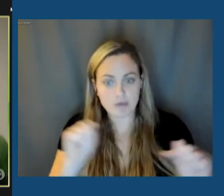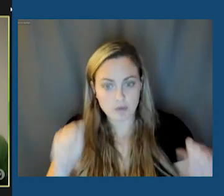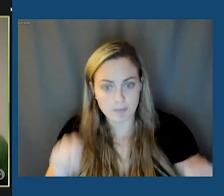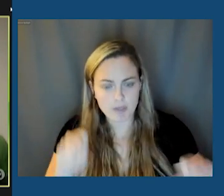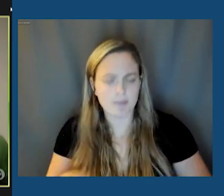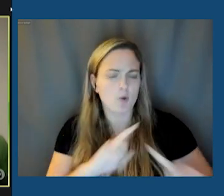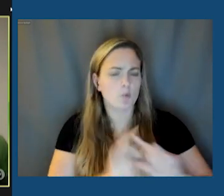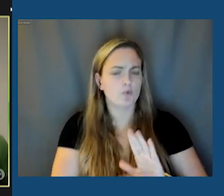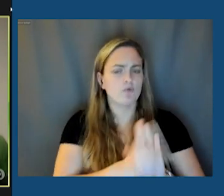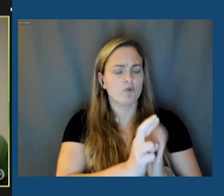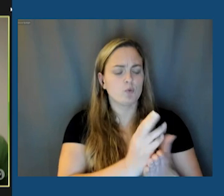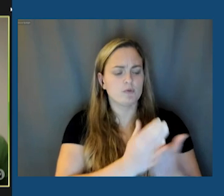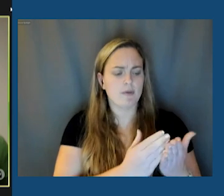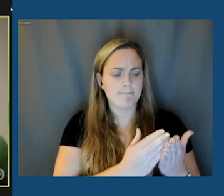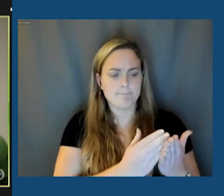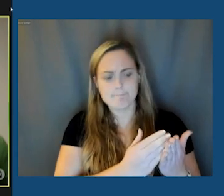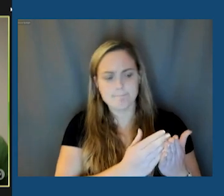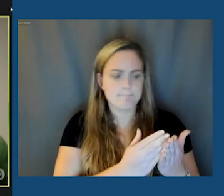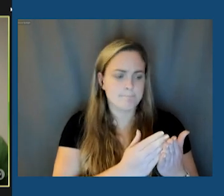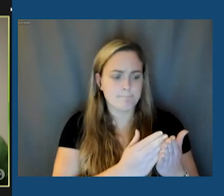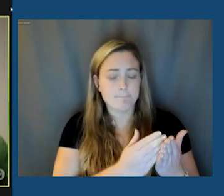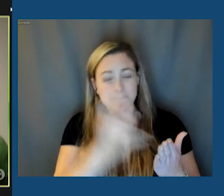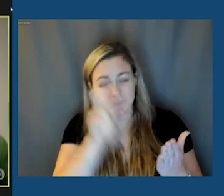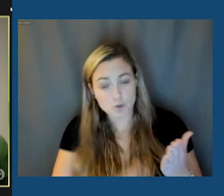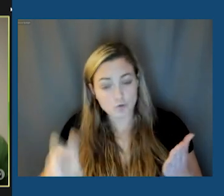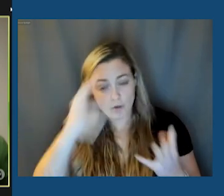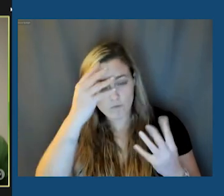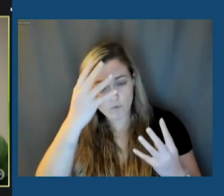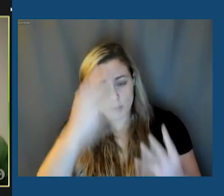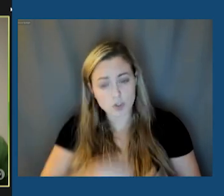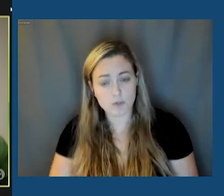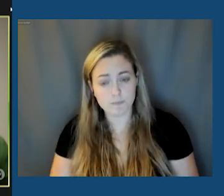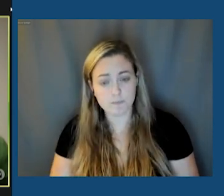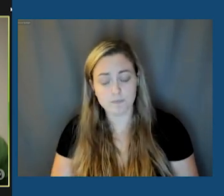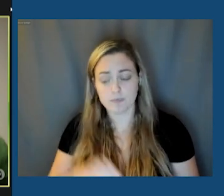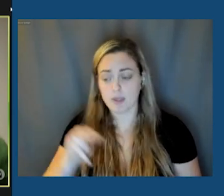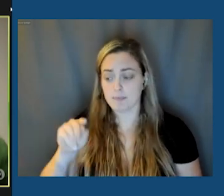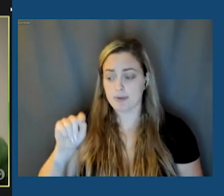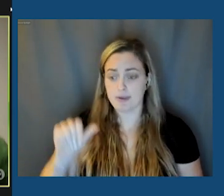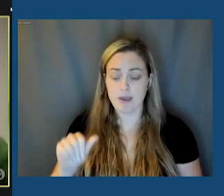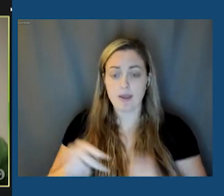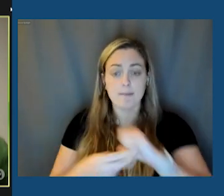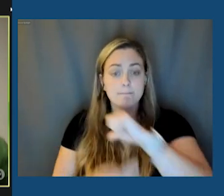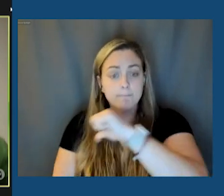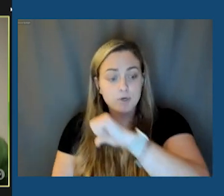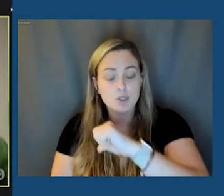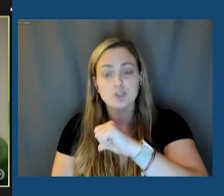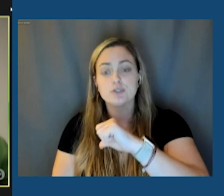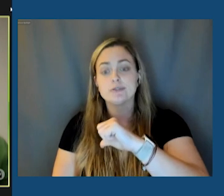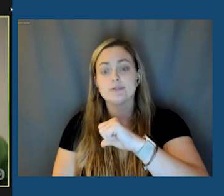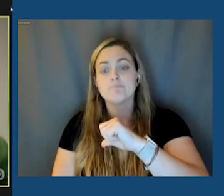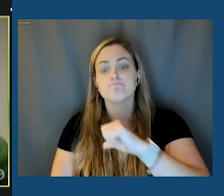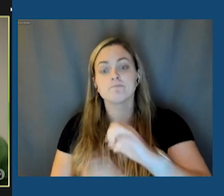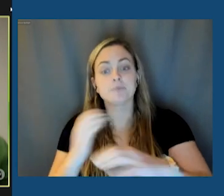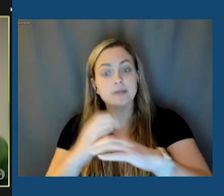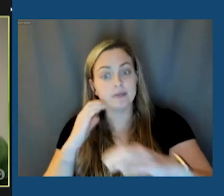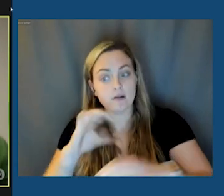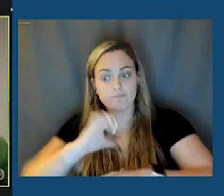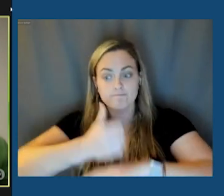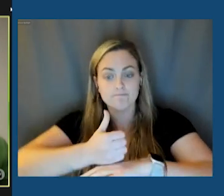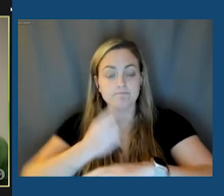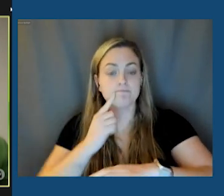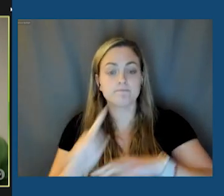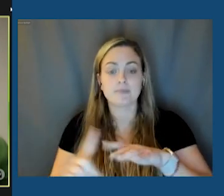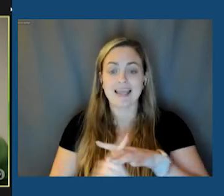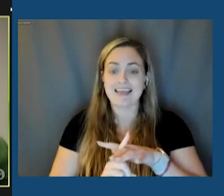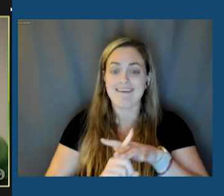some travel information. So MTA Bridges and Tunnels have implemented an empty